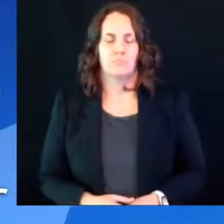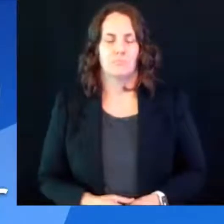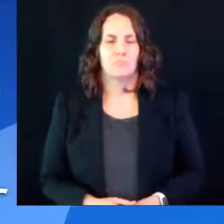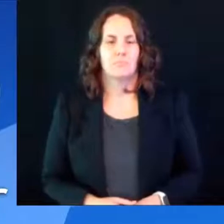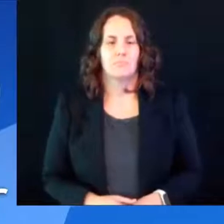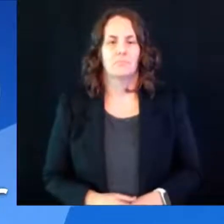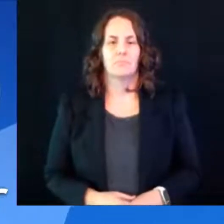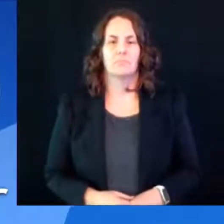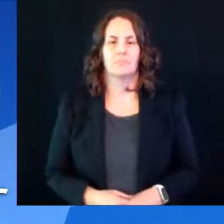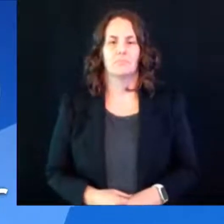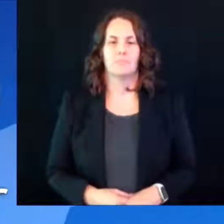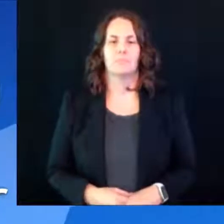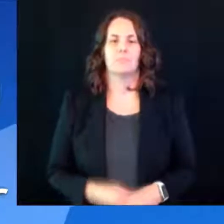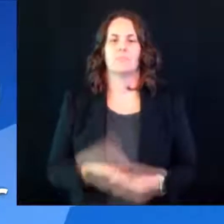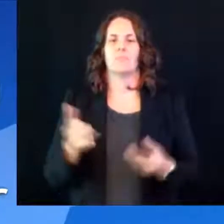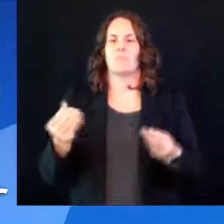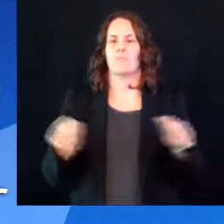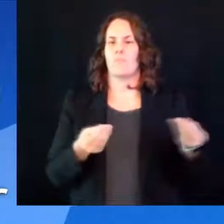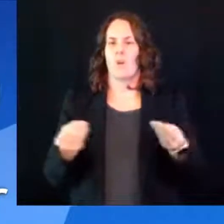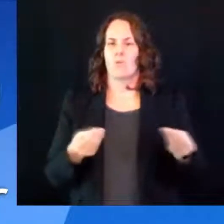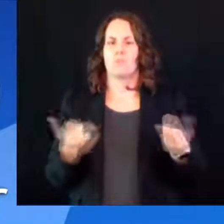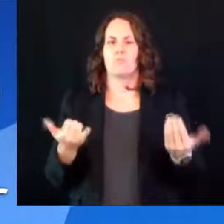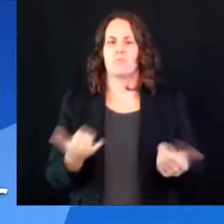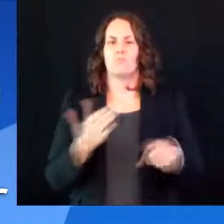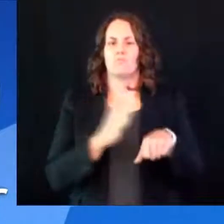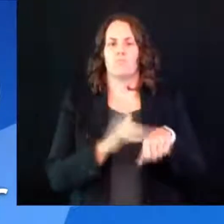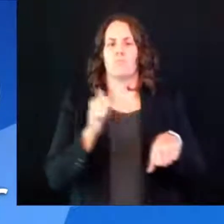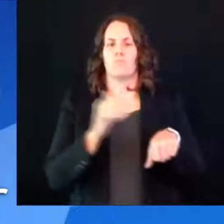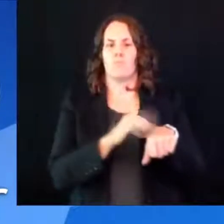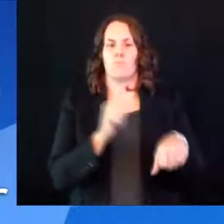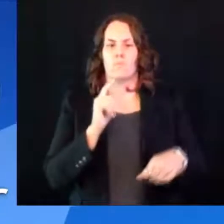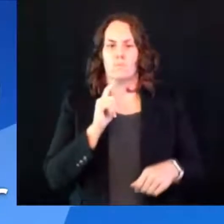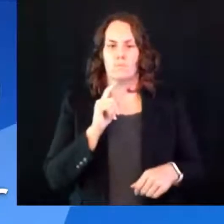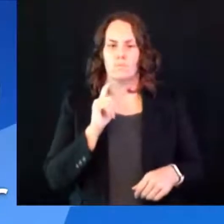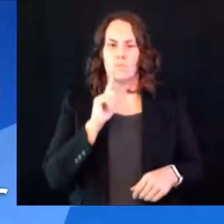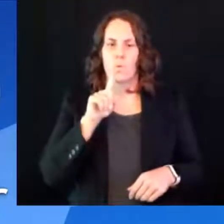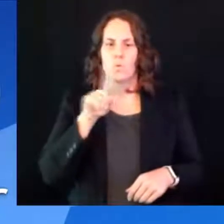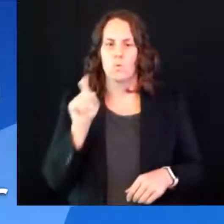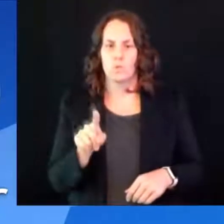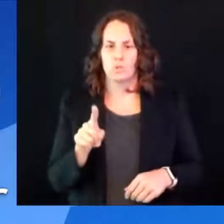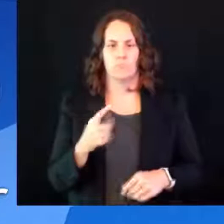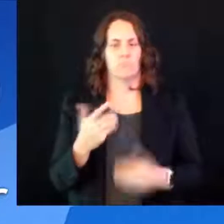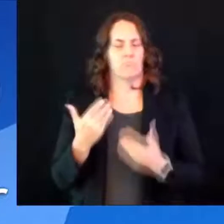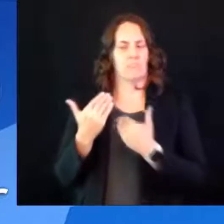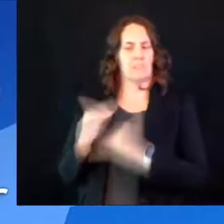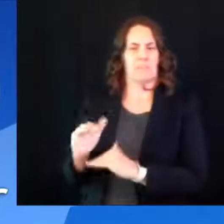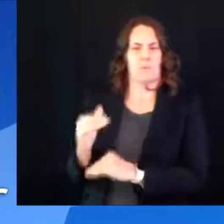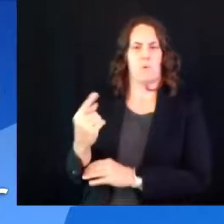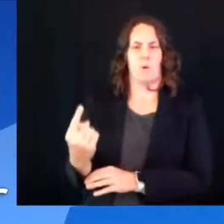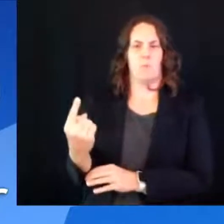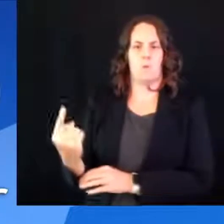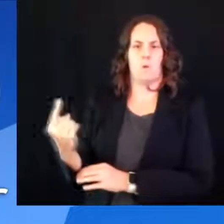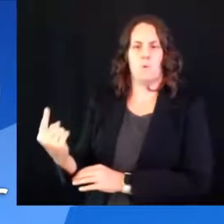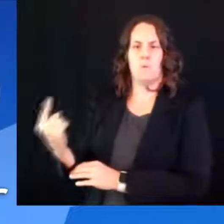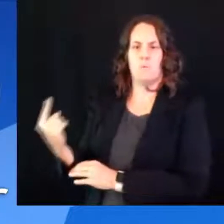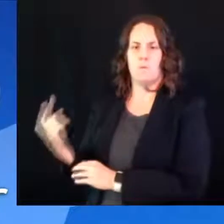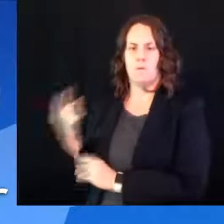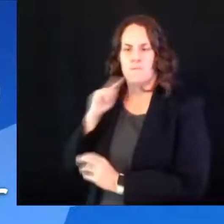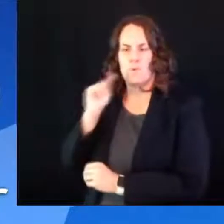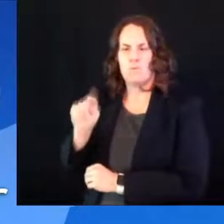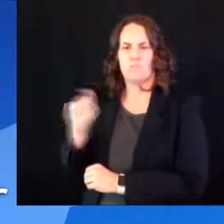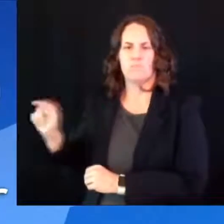out today, so please, we're going to stick with one question per reporter per outlet. And we will begin with Danny Maxwell